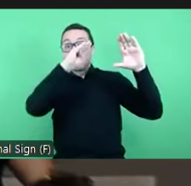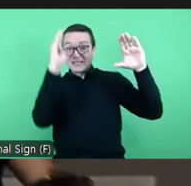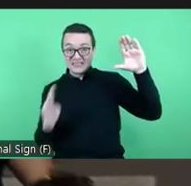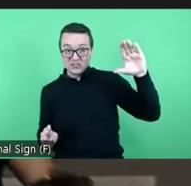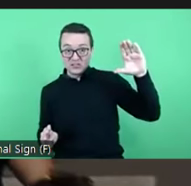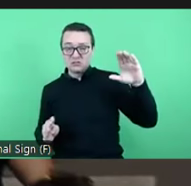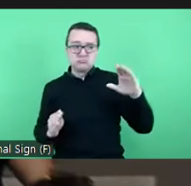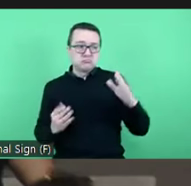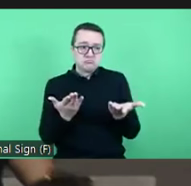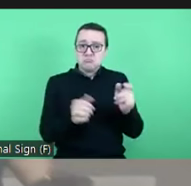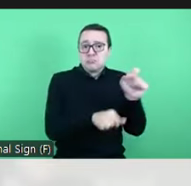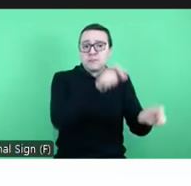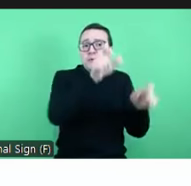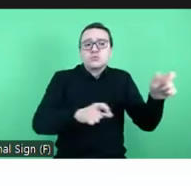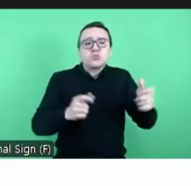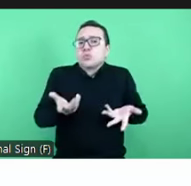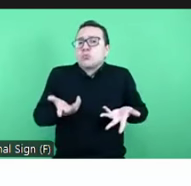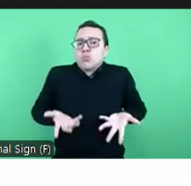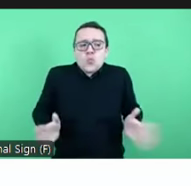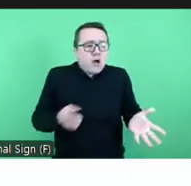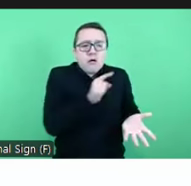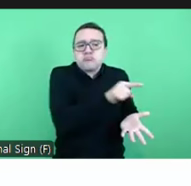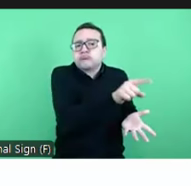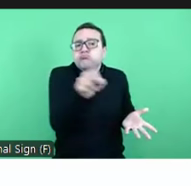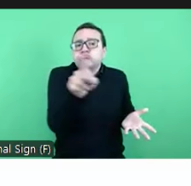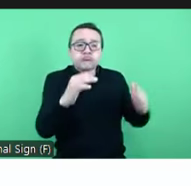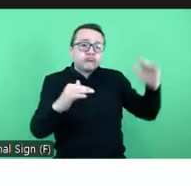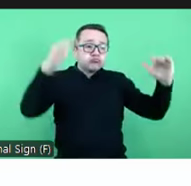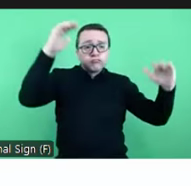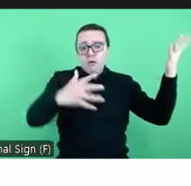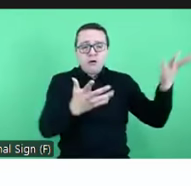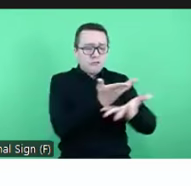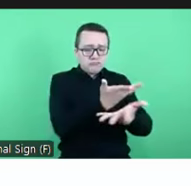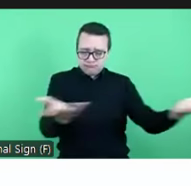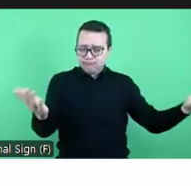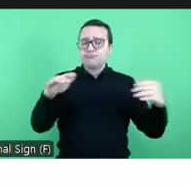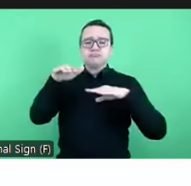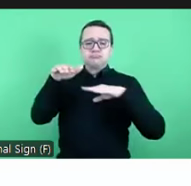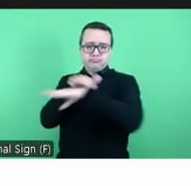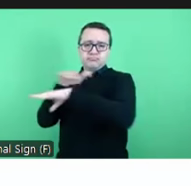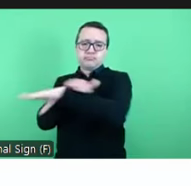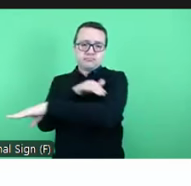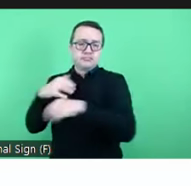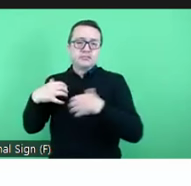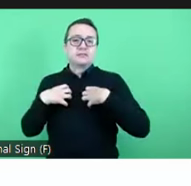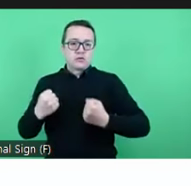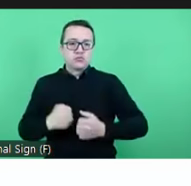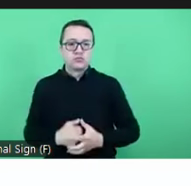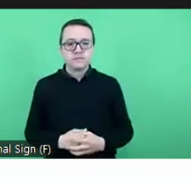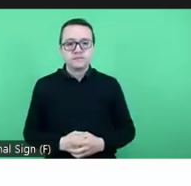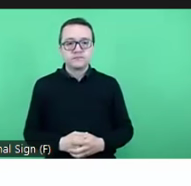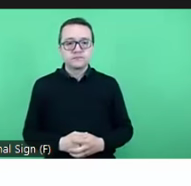utilizar-se do serviço de may saúde pública. use the public health system. Bom, o SUS foi criado em